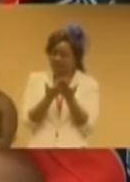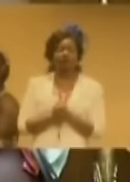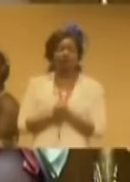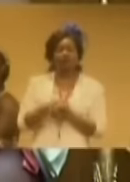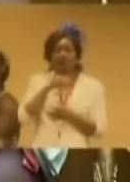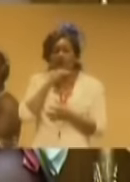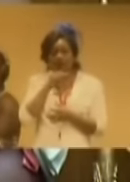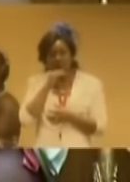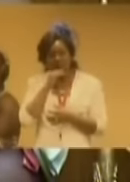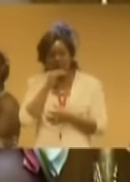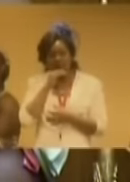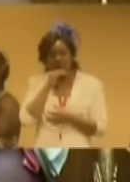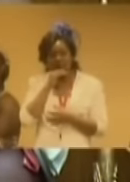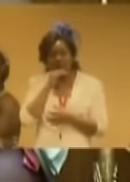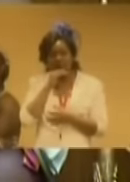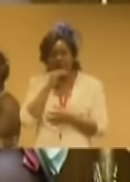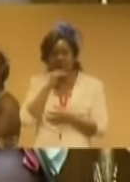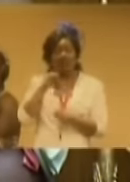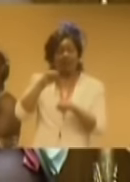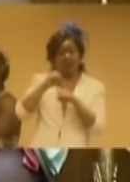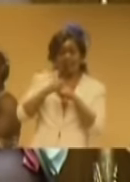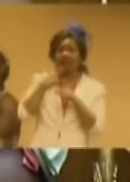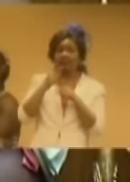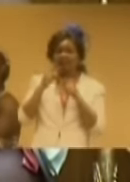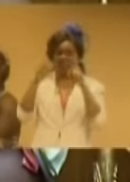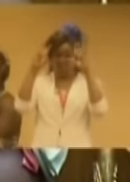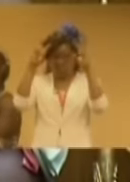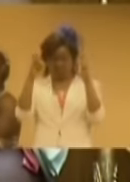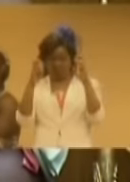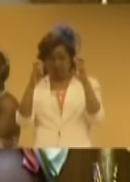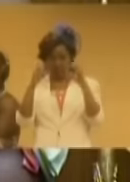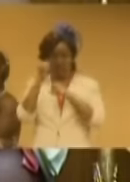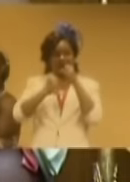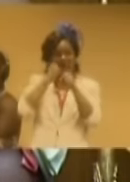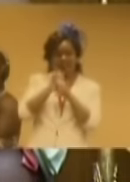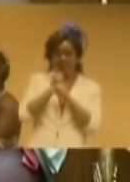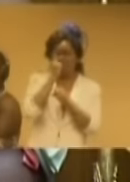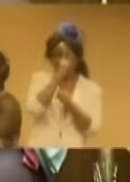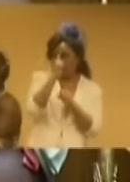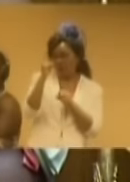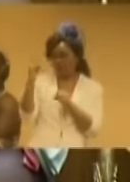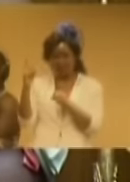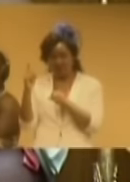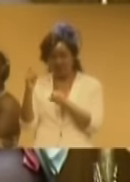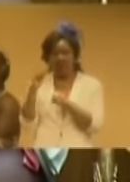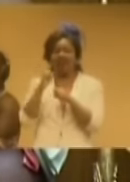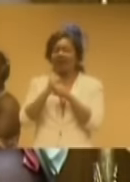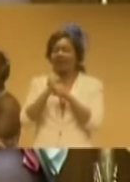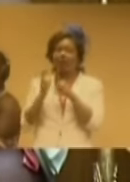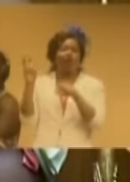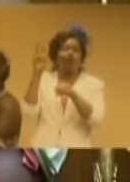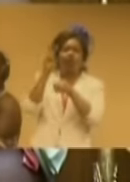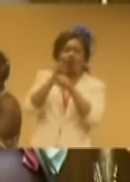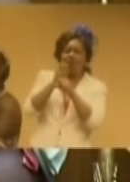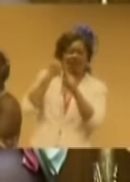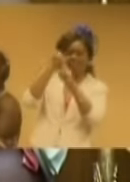Therefore, the guiding theme for the year for each one of us should be rising above